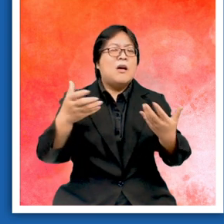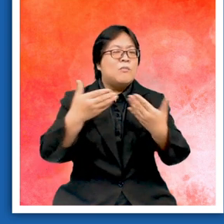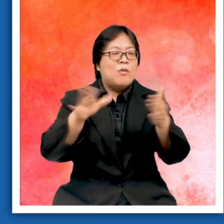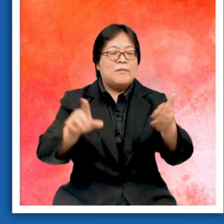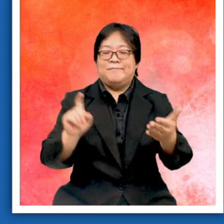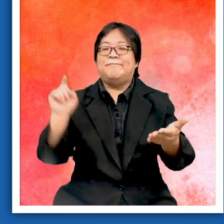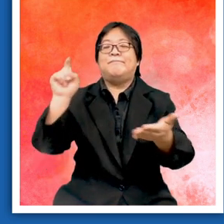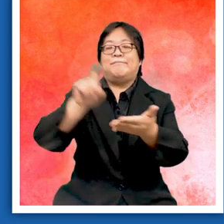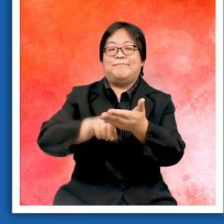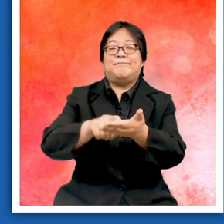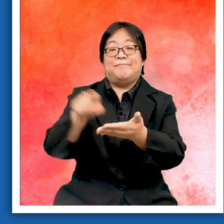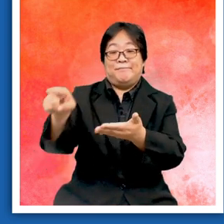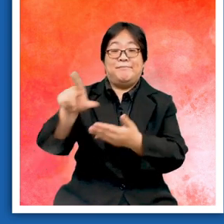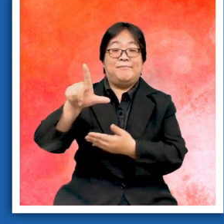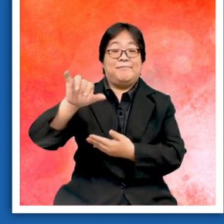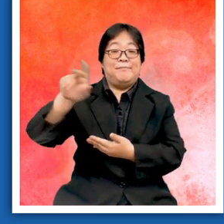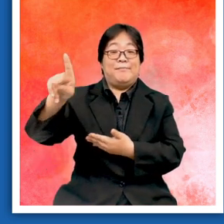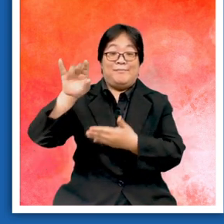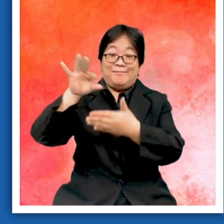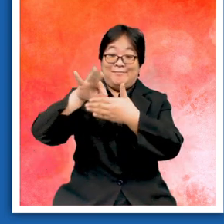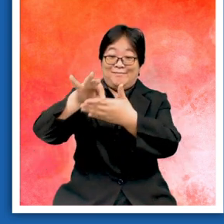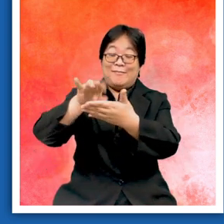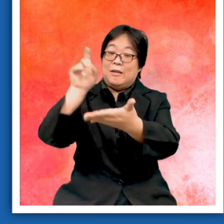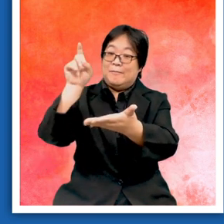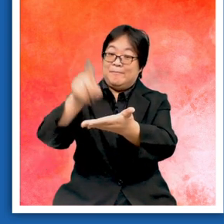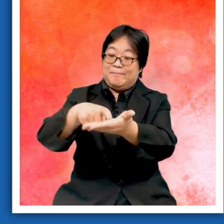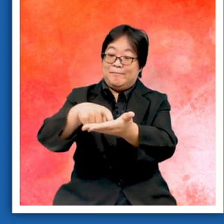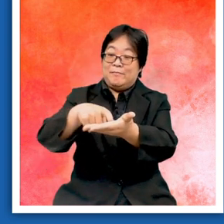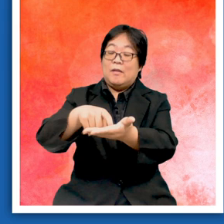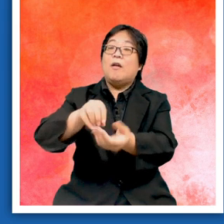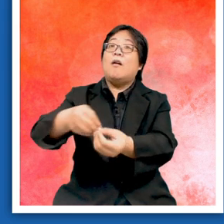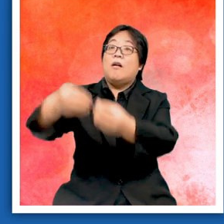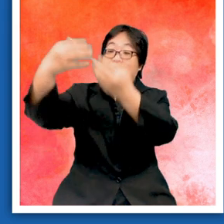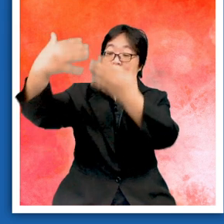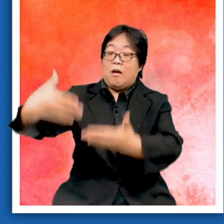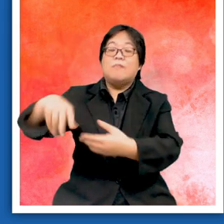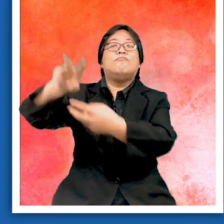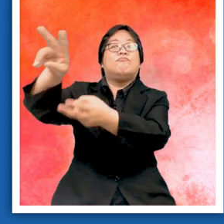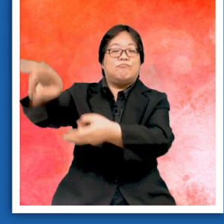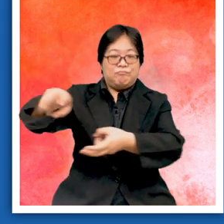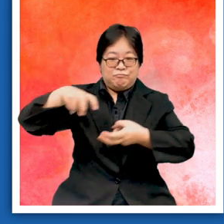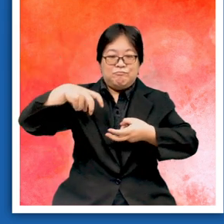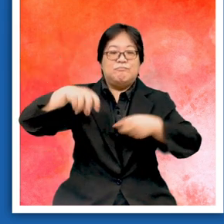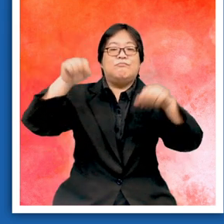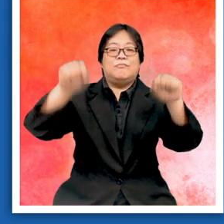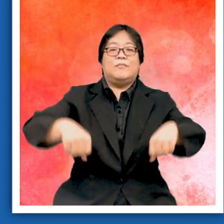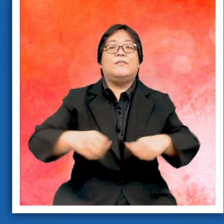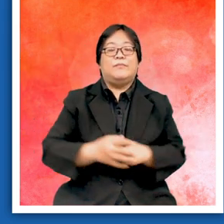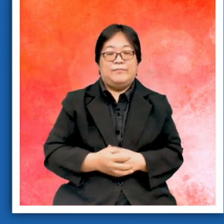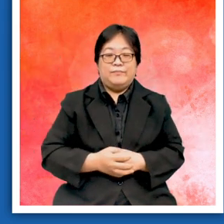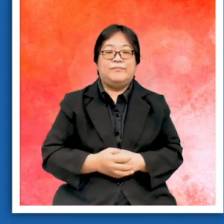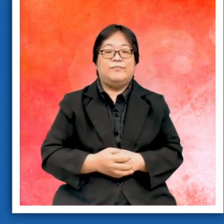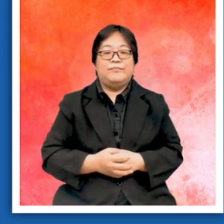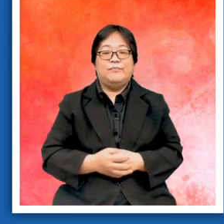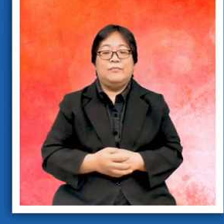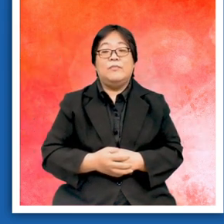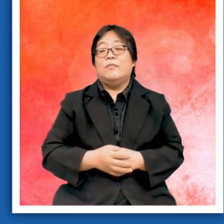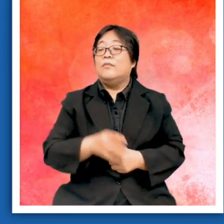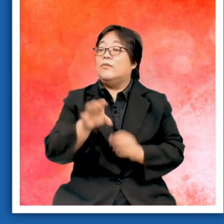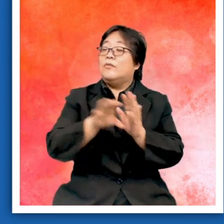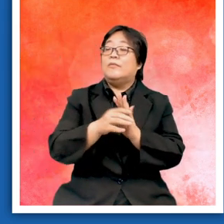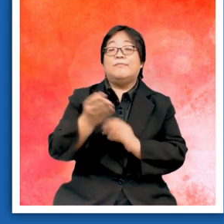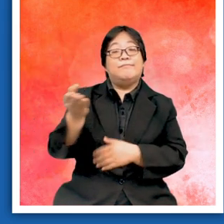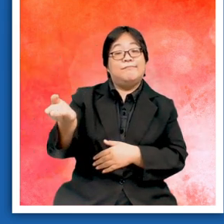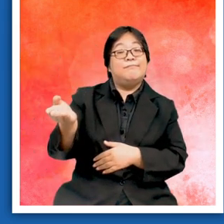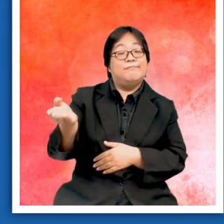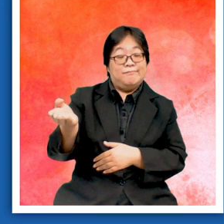click on the link. You can download the file. For this browser, you